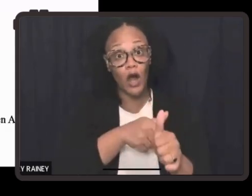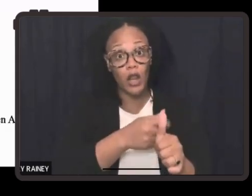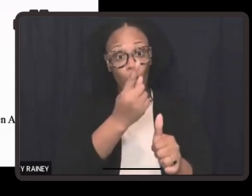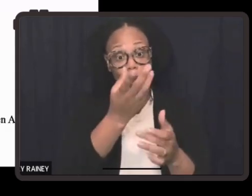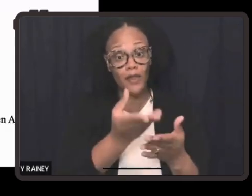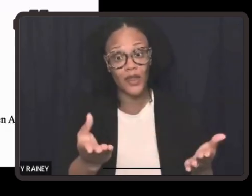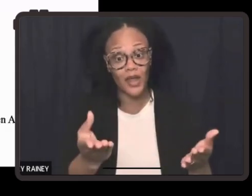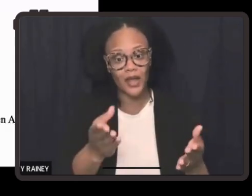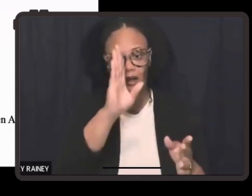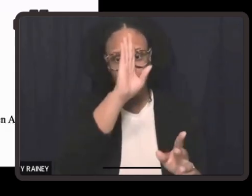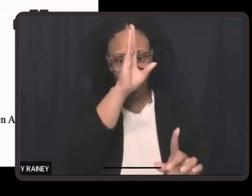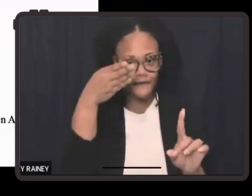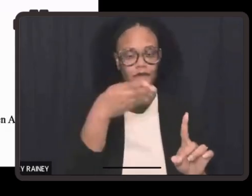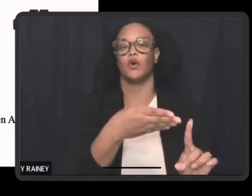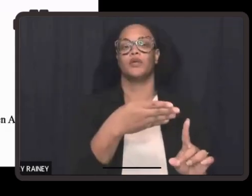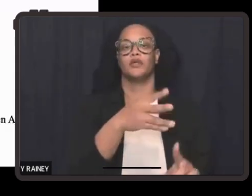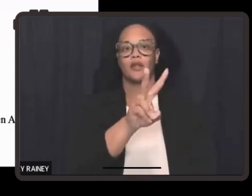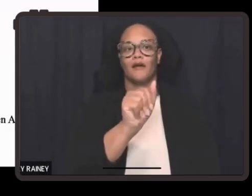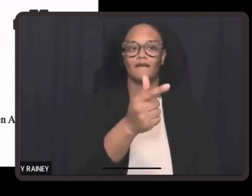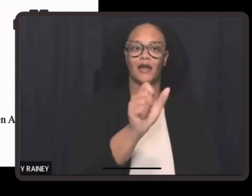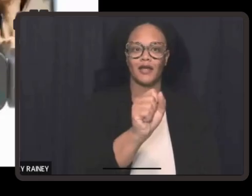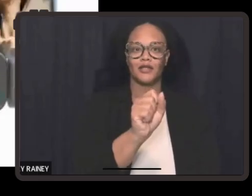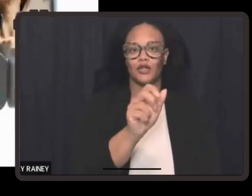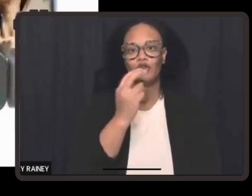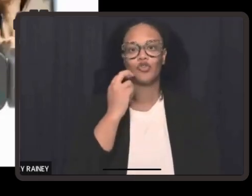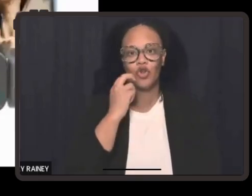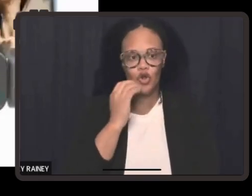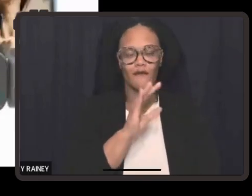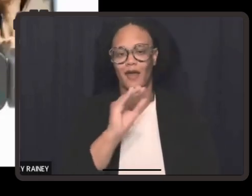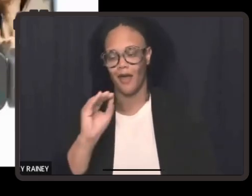pot stuff and vagus nerve. Okay, next slide.